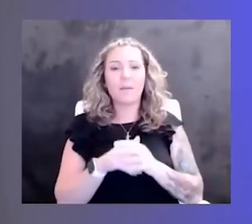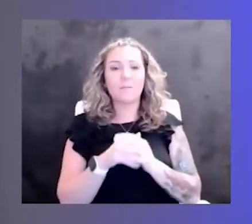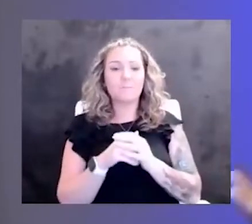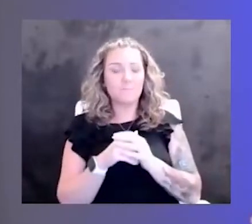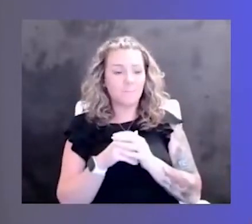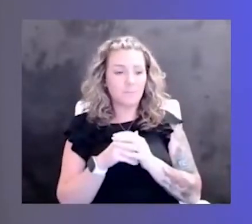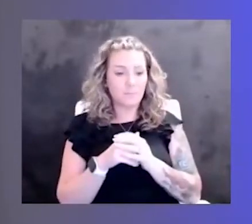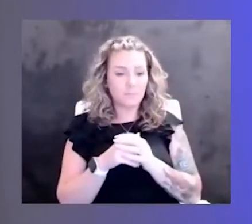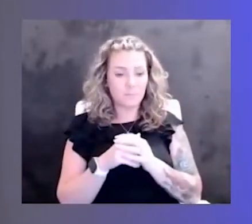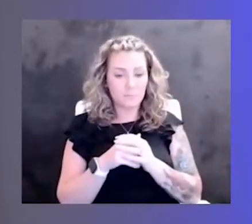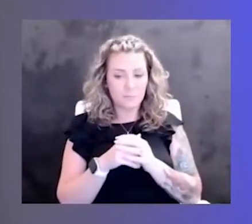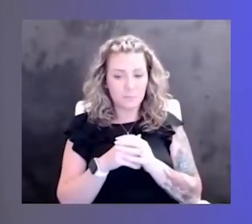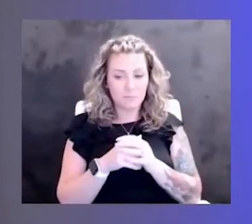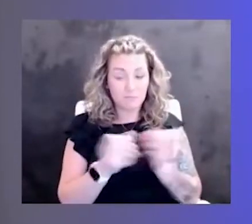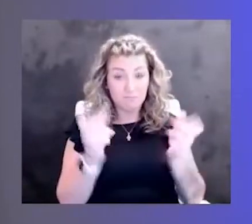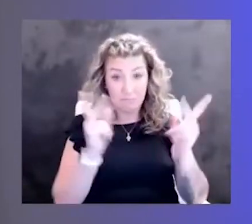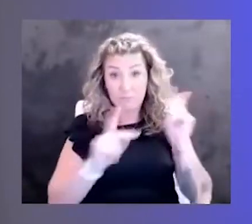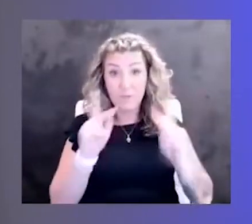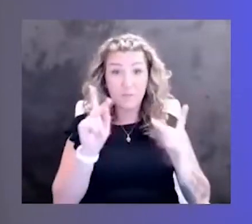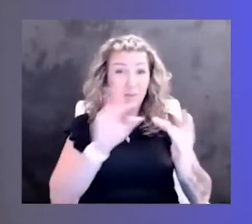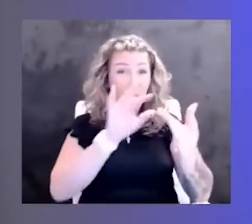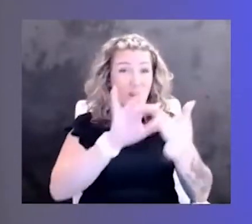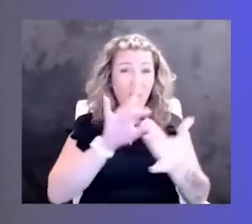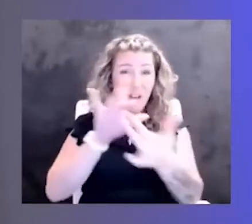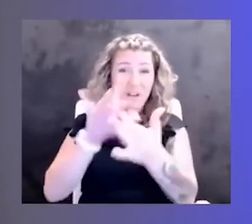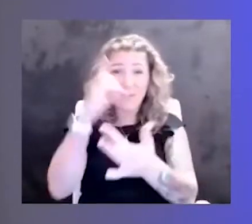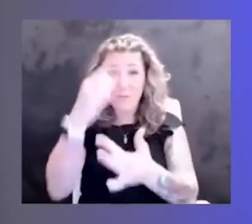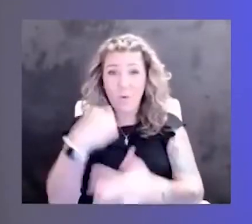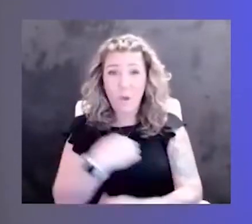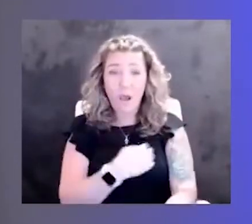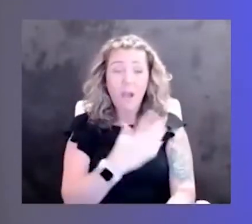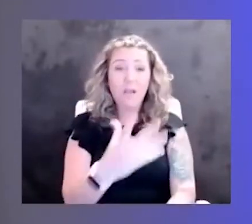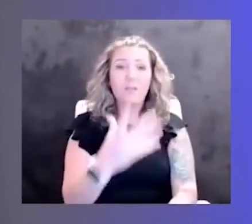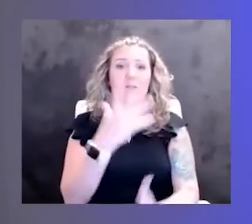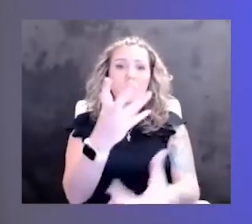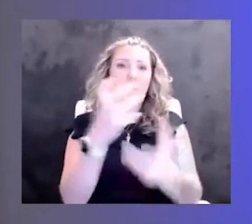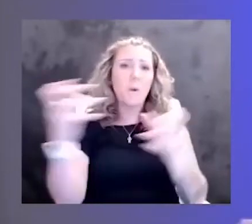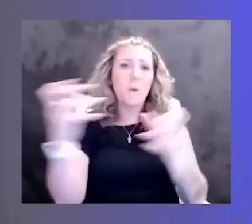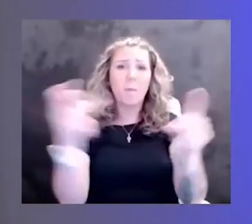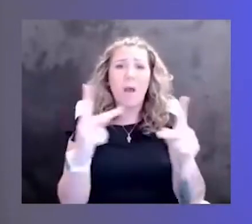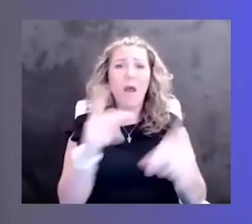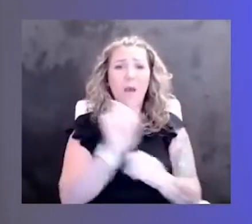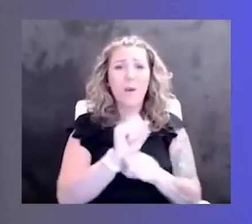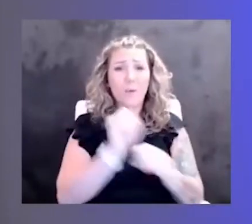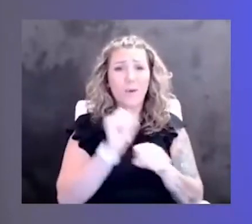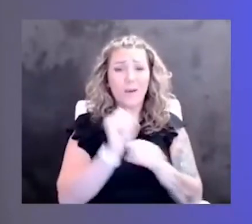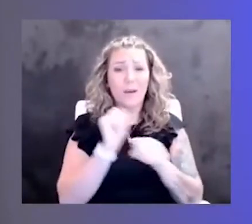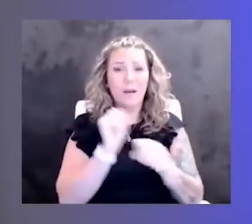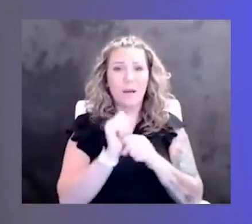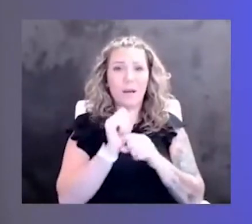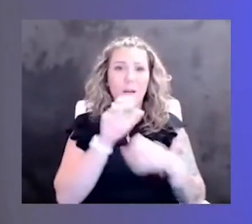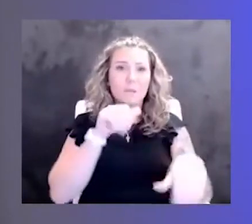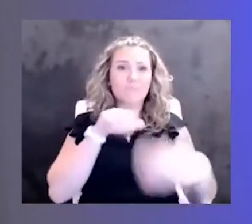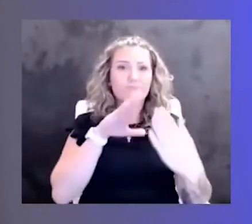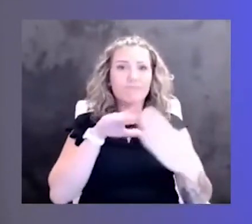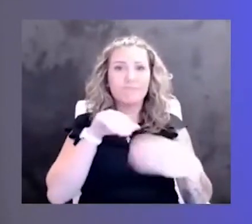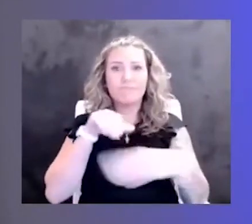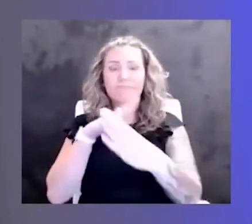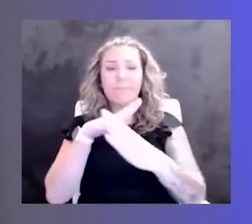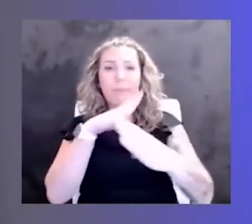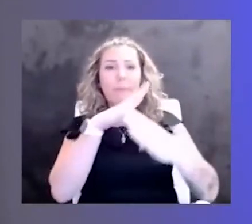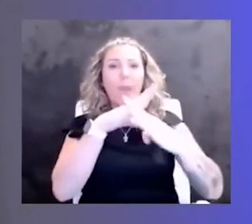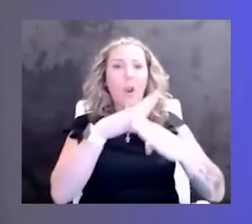a lot of the people who are reaching out to us, they want to get back to work and are running into various barriers, whether